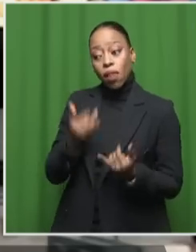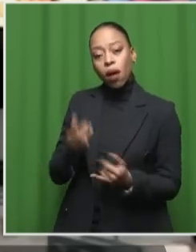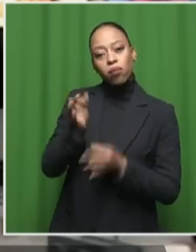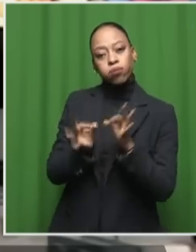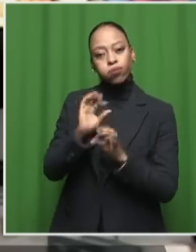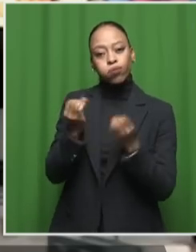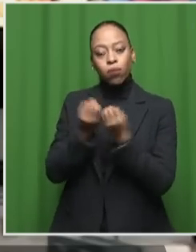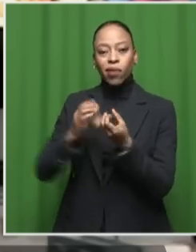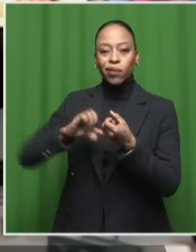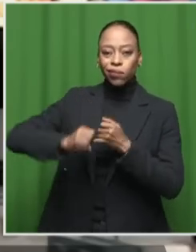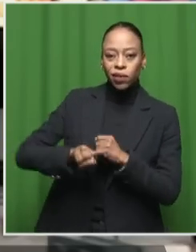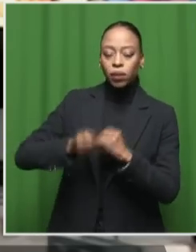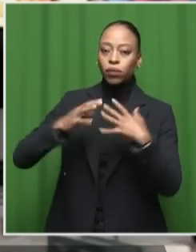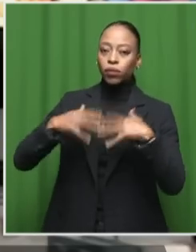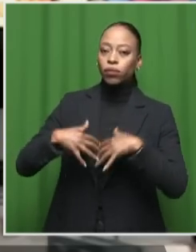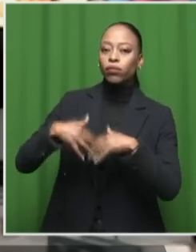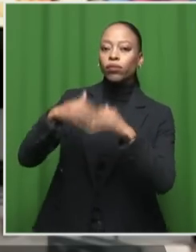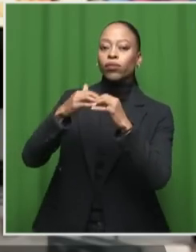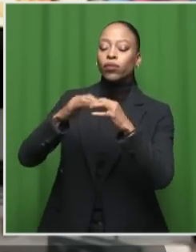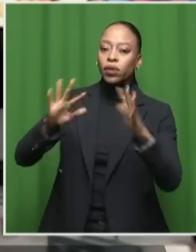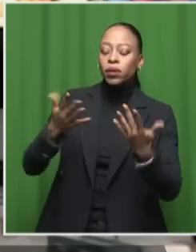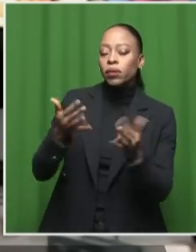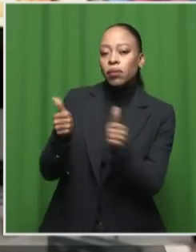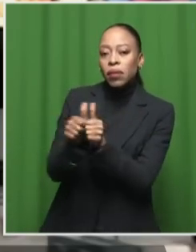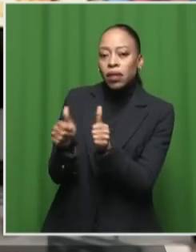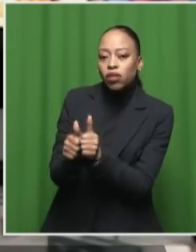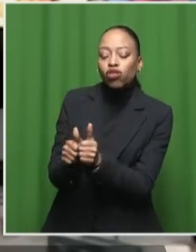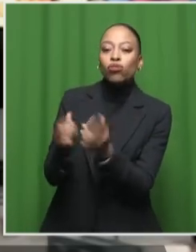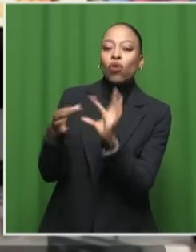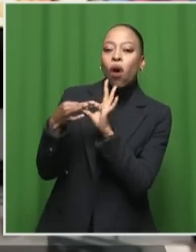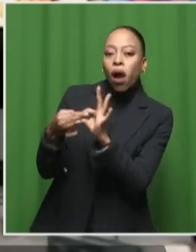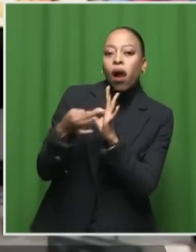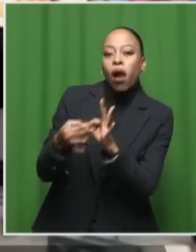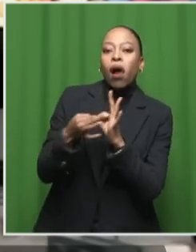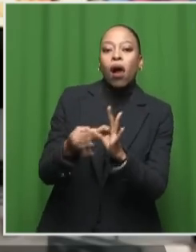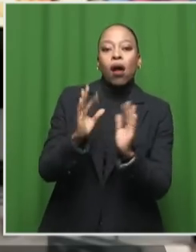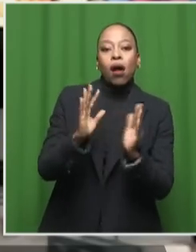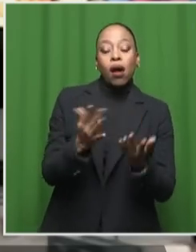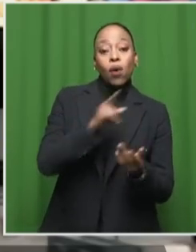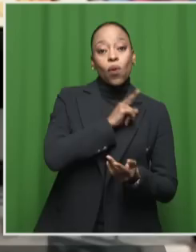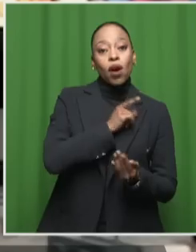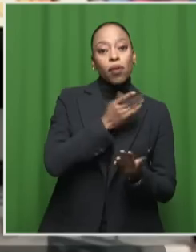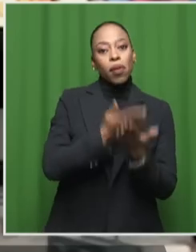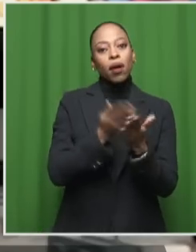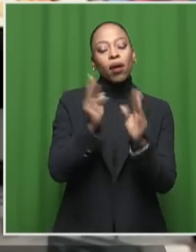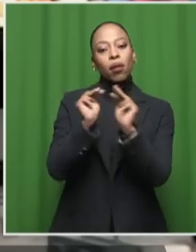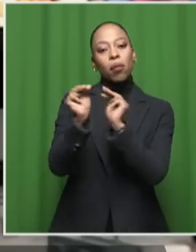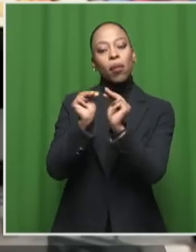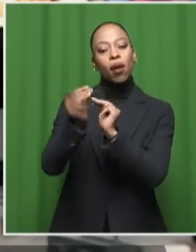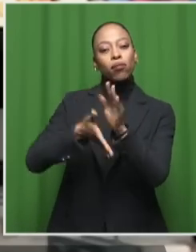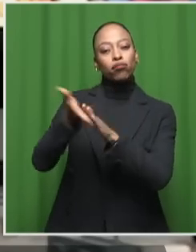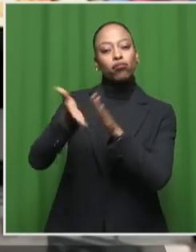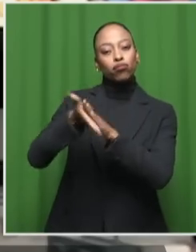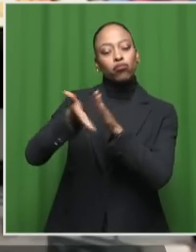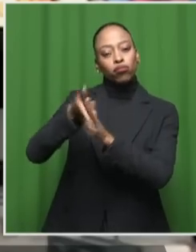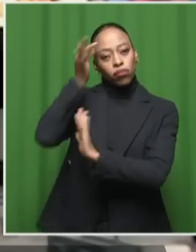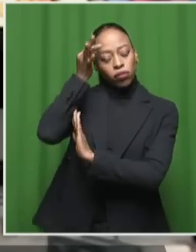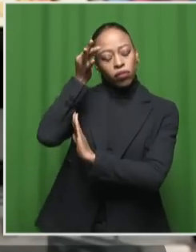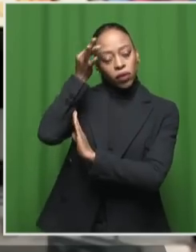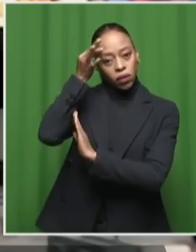to try and construct a coalition in some shape or form to be able to govern, because no